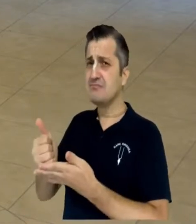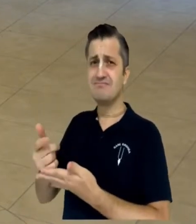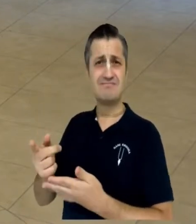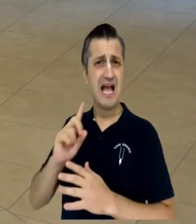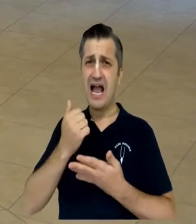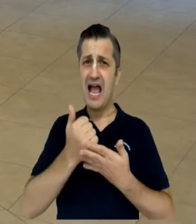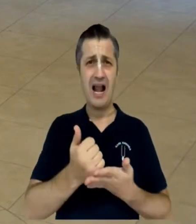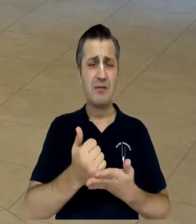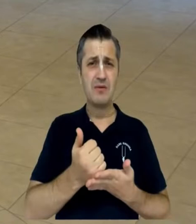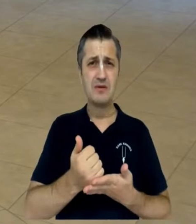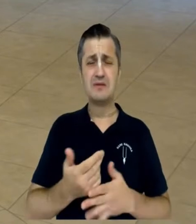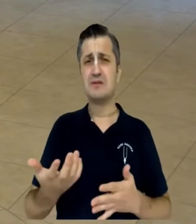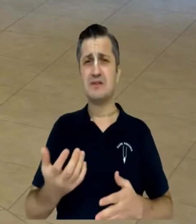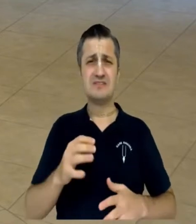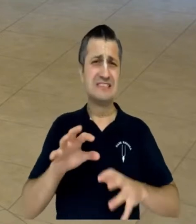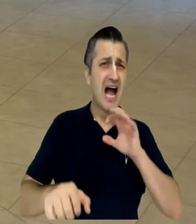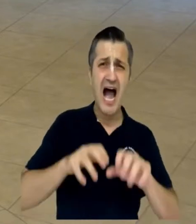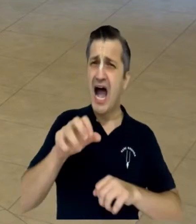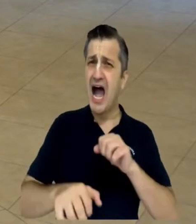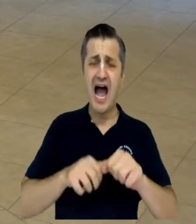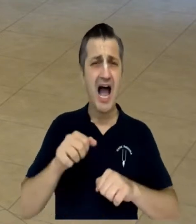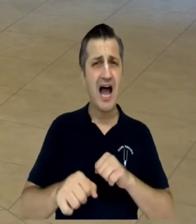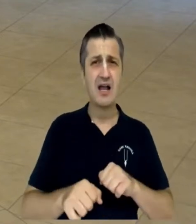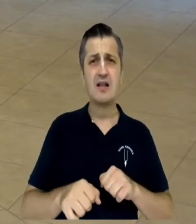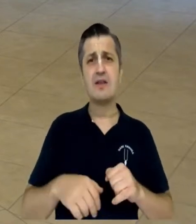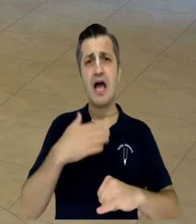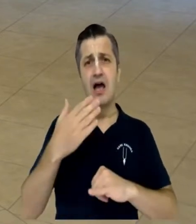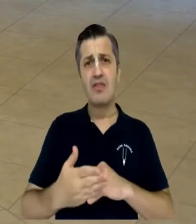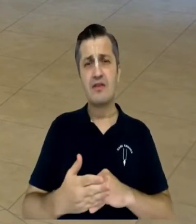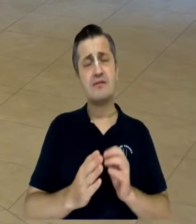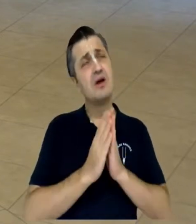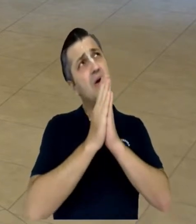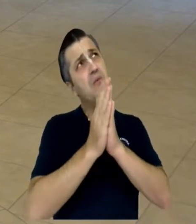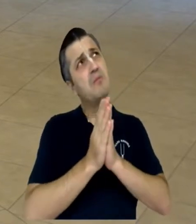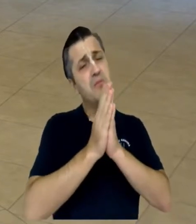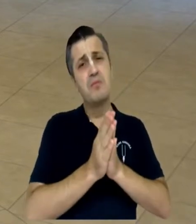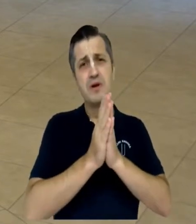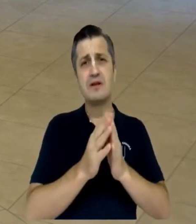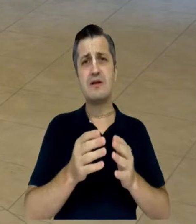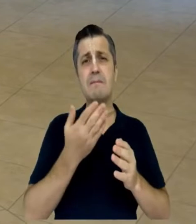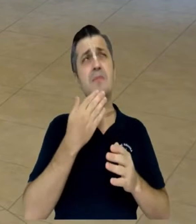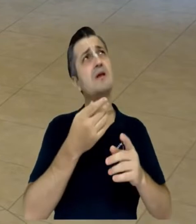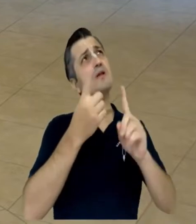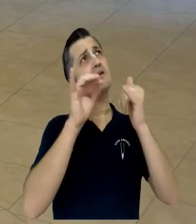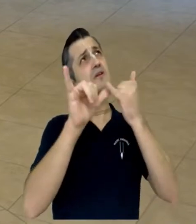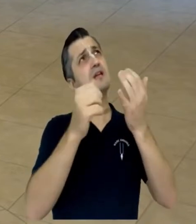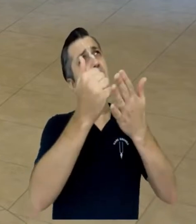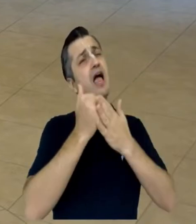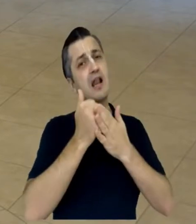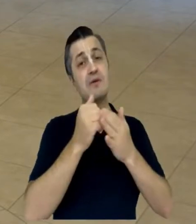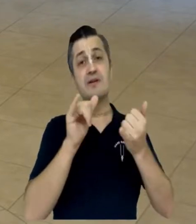is very beautiful. But before that, he was King Indradyumna. And he while leaving home and all, he